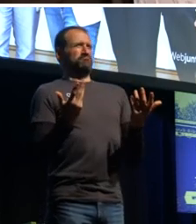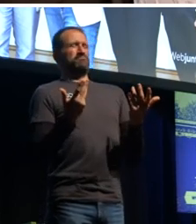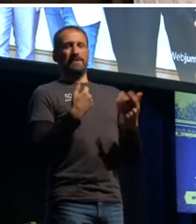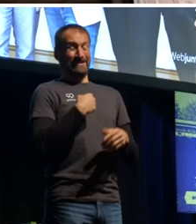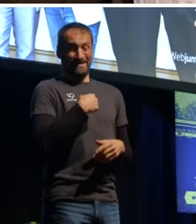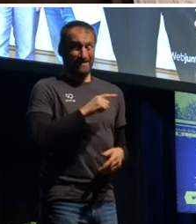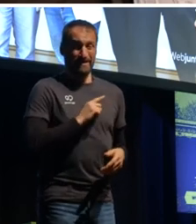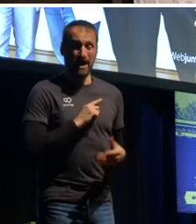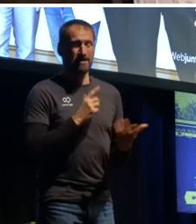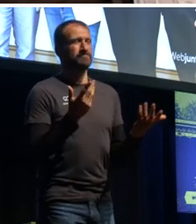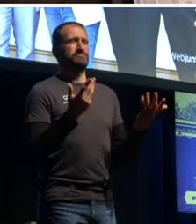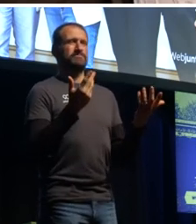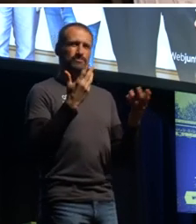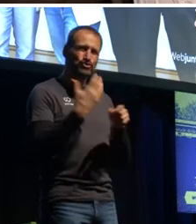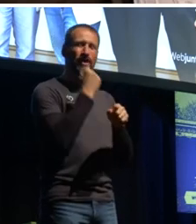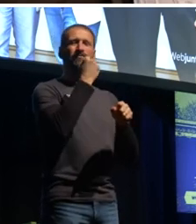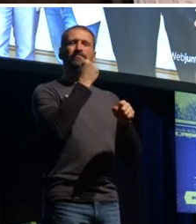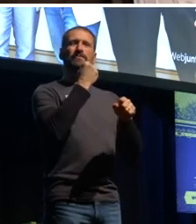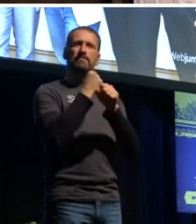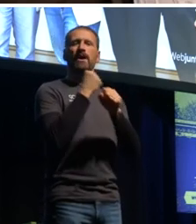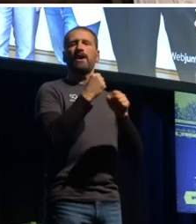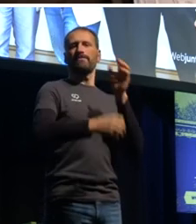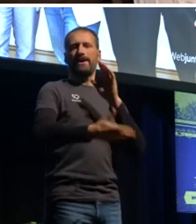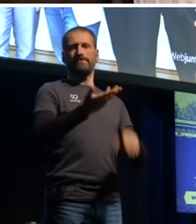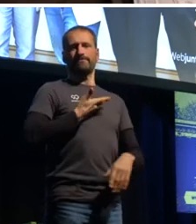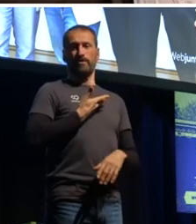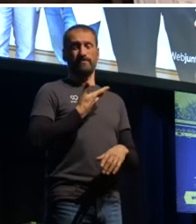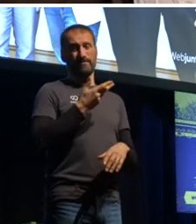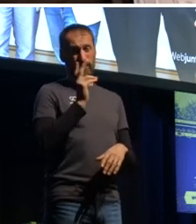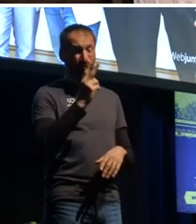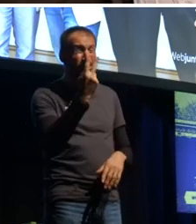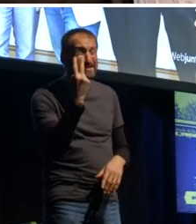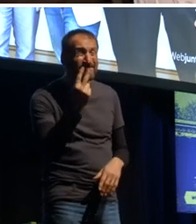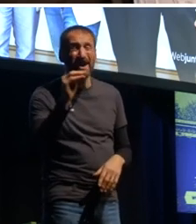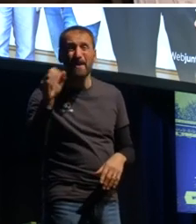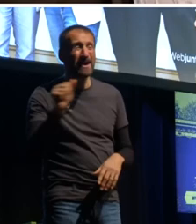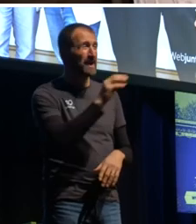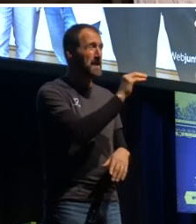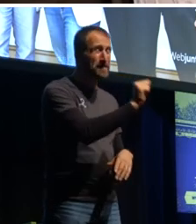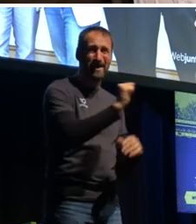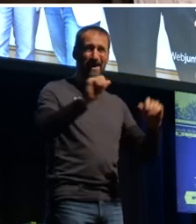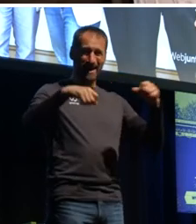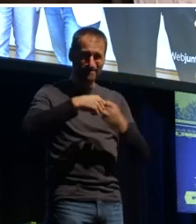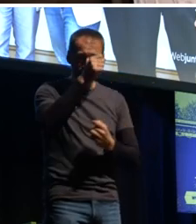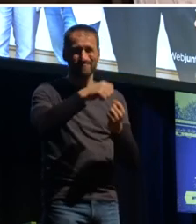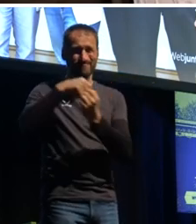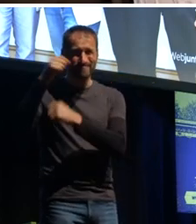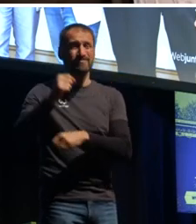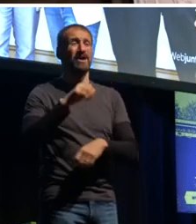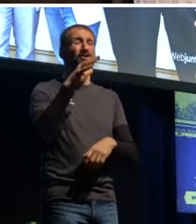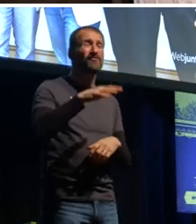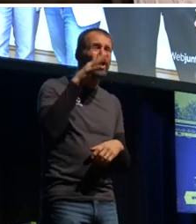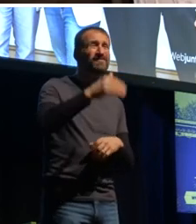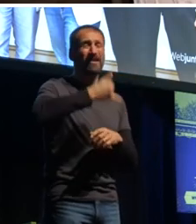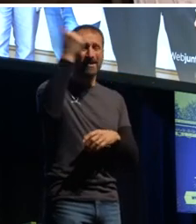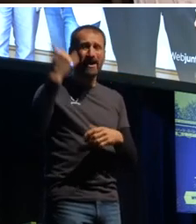wasn't able to find a job, even with two master's degrees, about 15 years on and off of